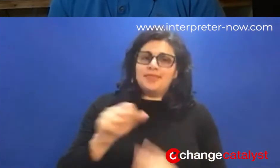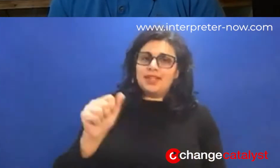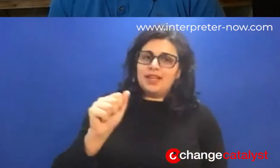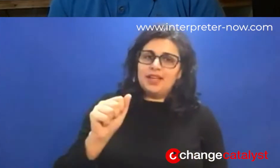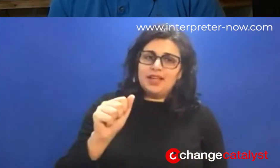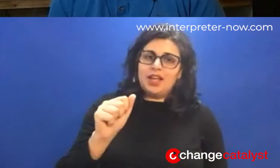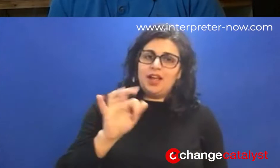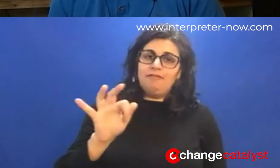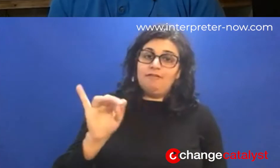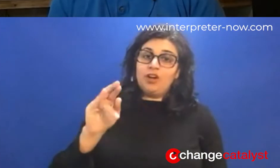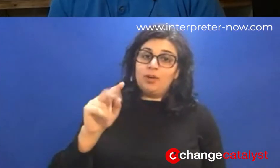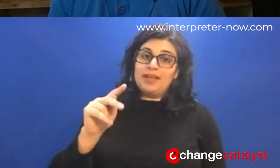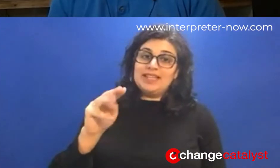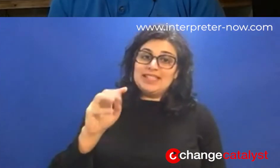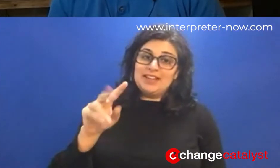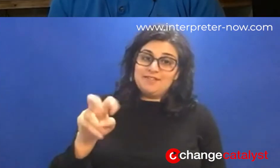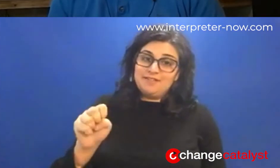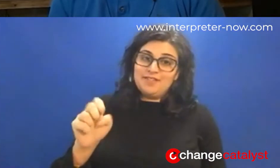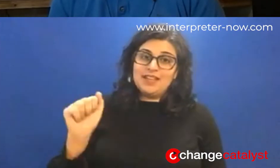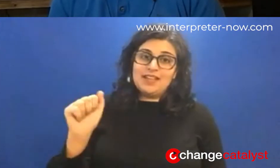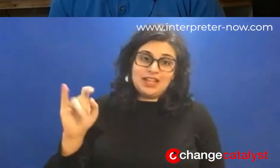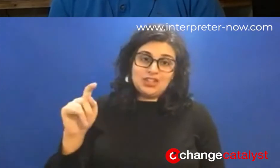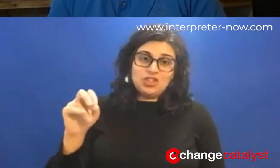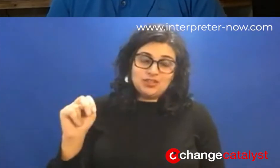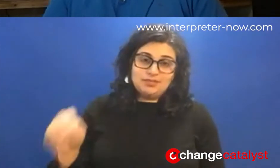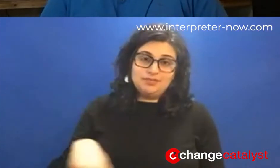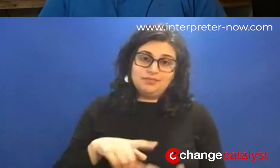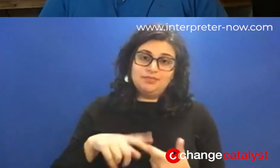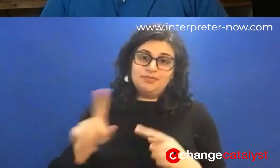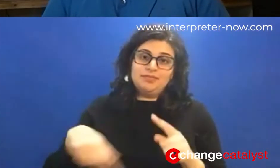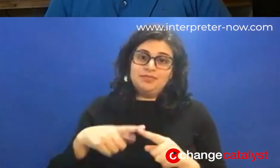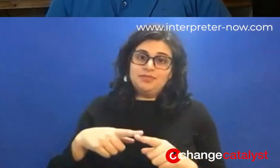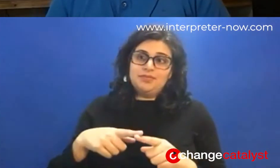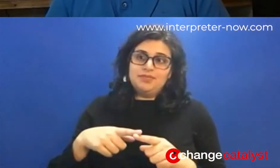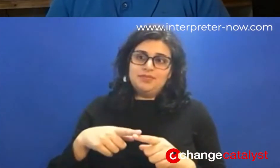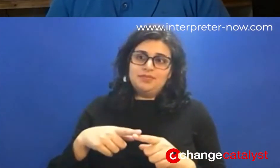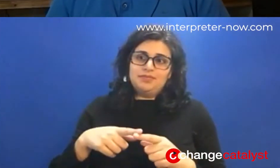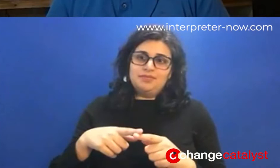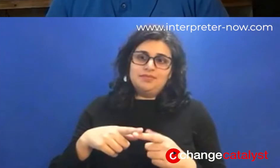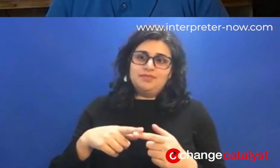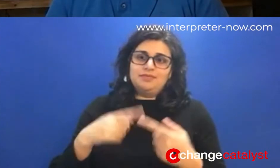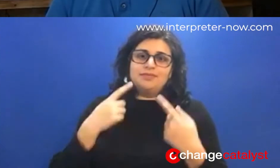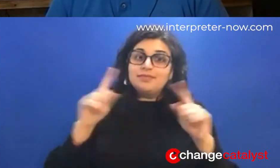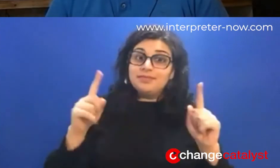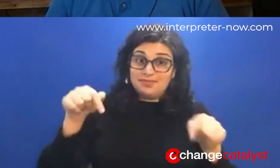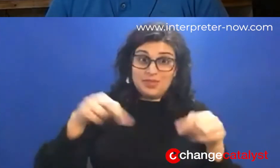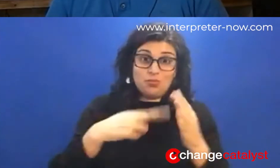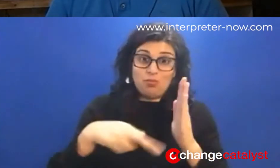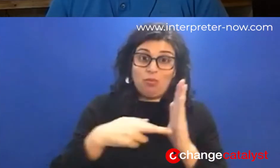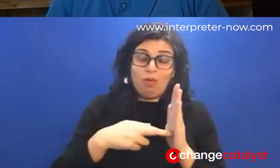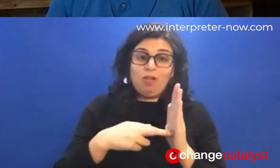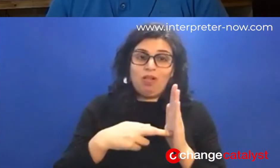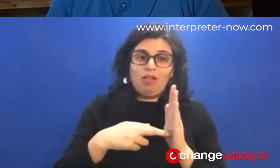or when I achieved the role that I have today, there were